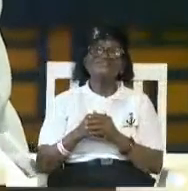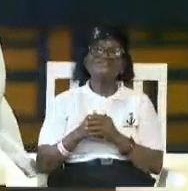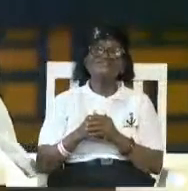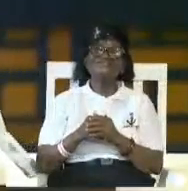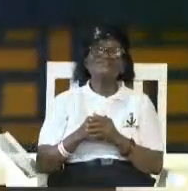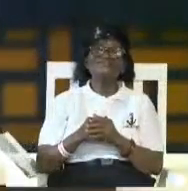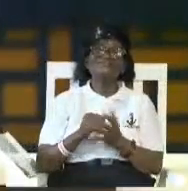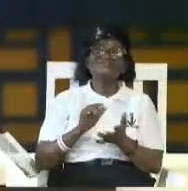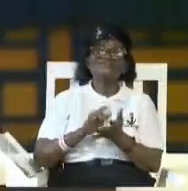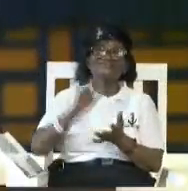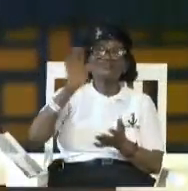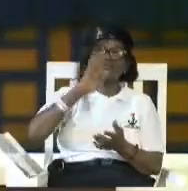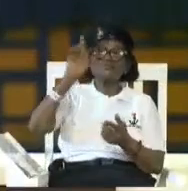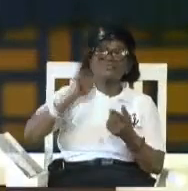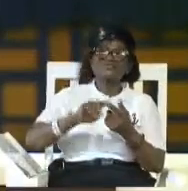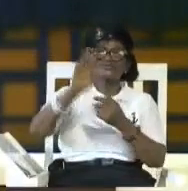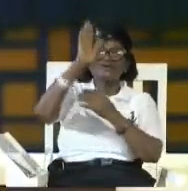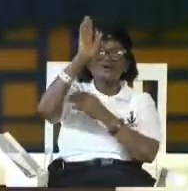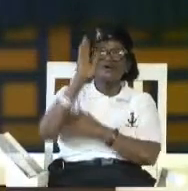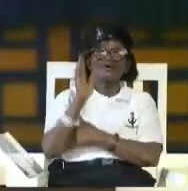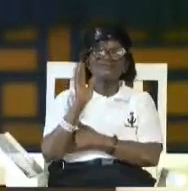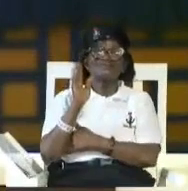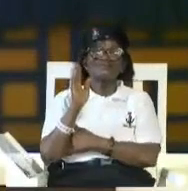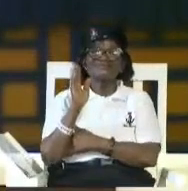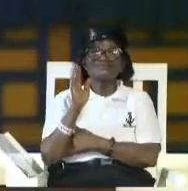Glory be to God.